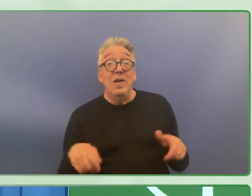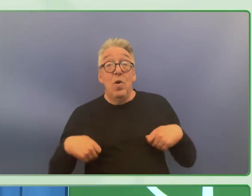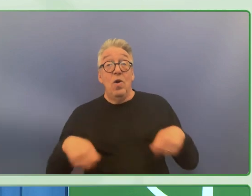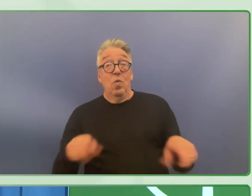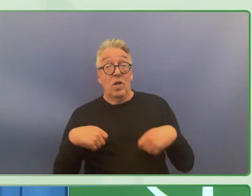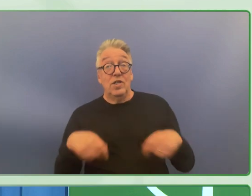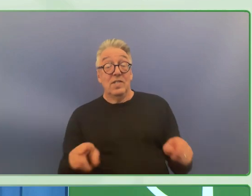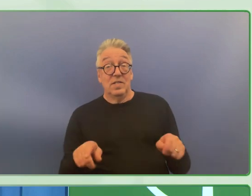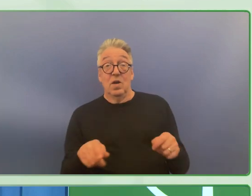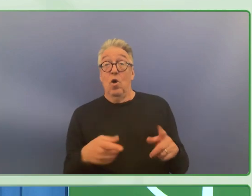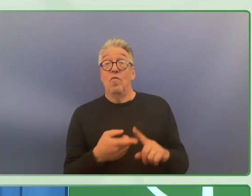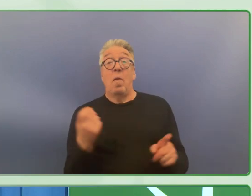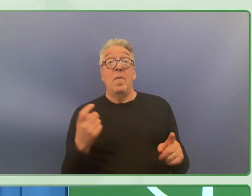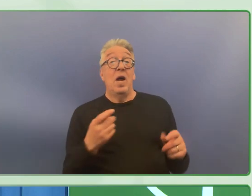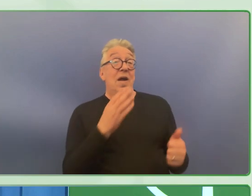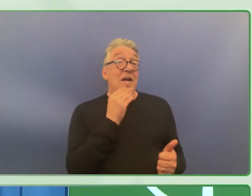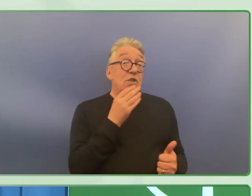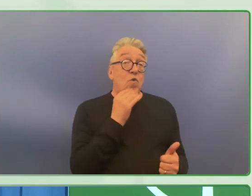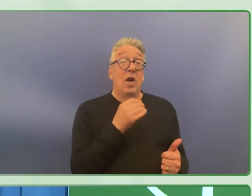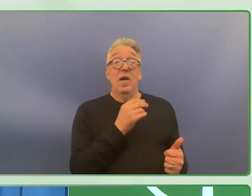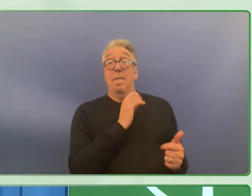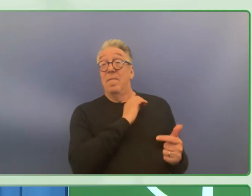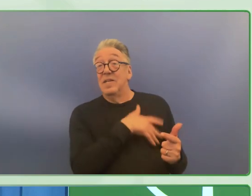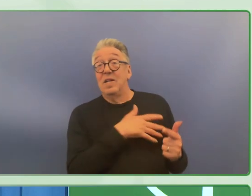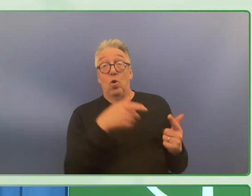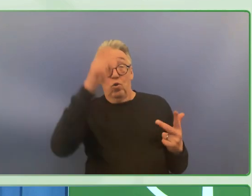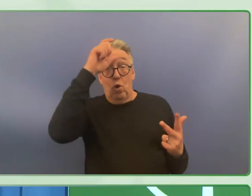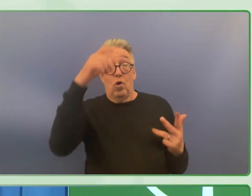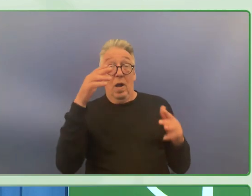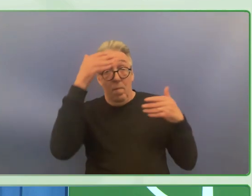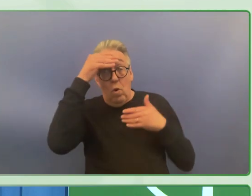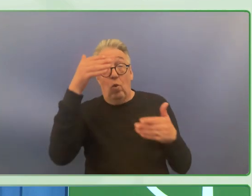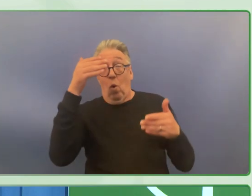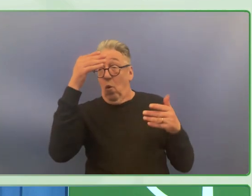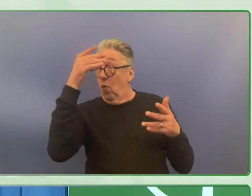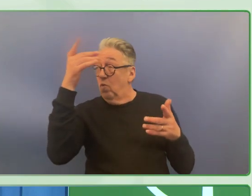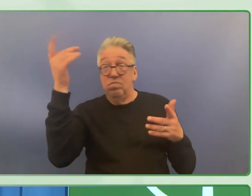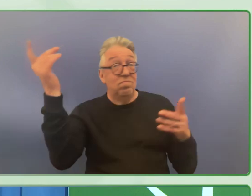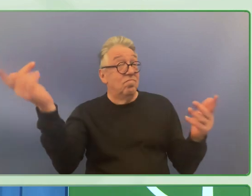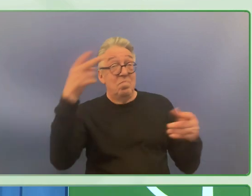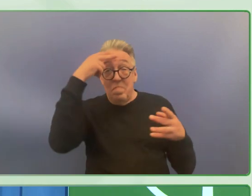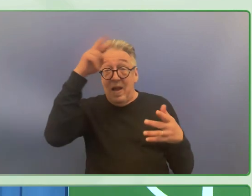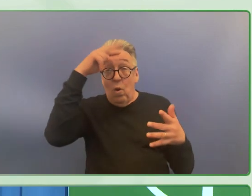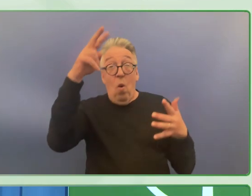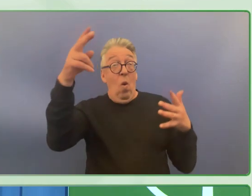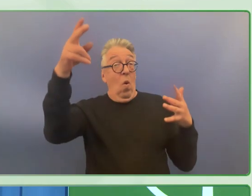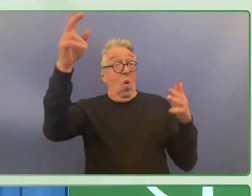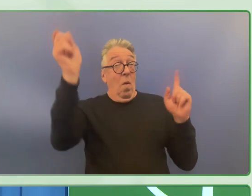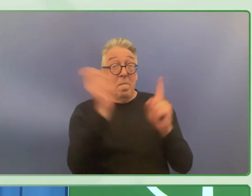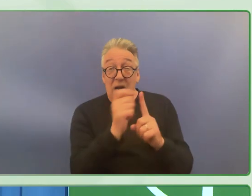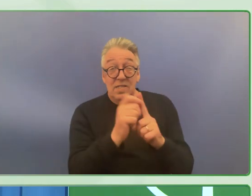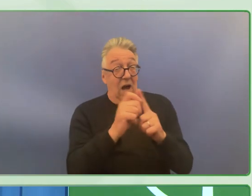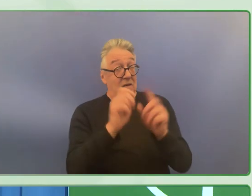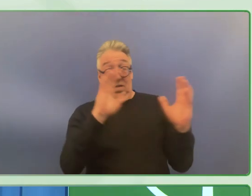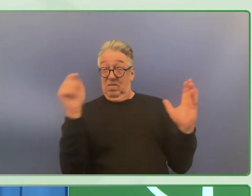US, Israel, the Palestinian Authority, Turkey, Morocco, Mexico, Pakistan, and other places. Moving